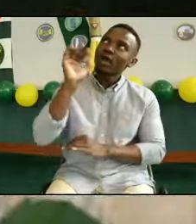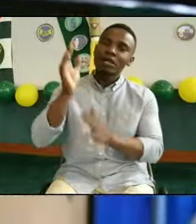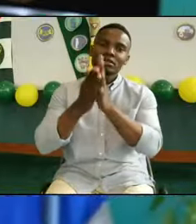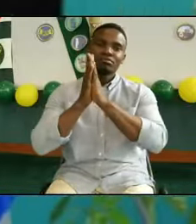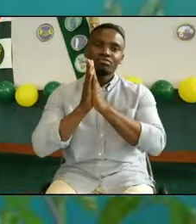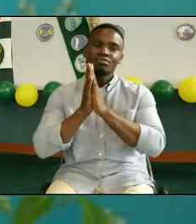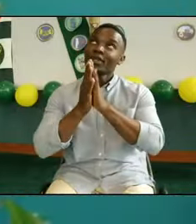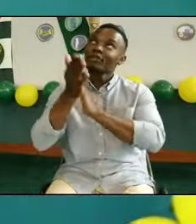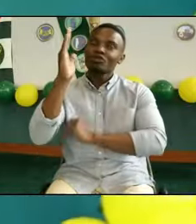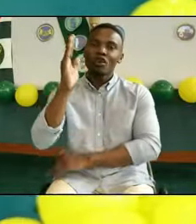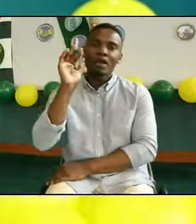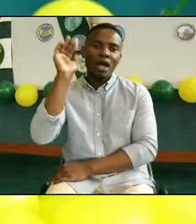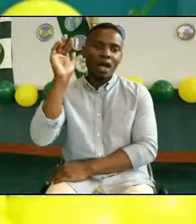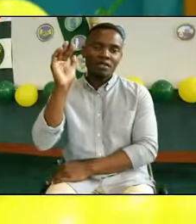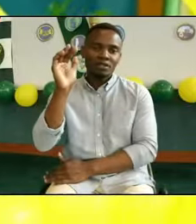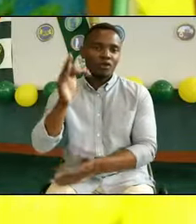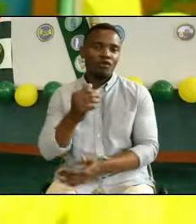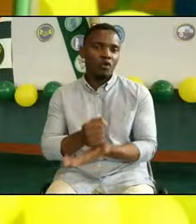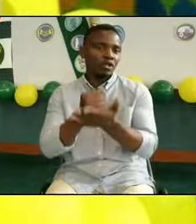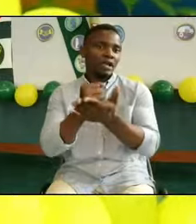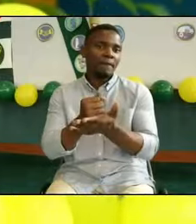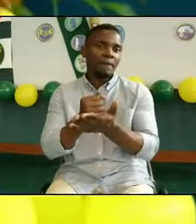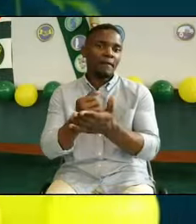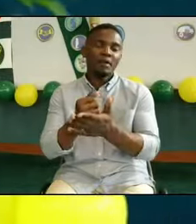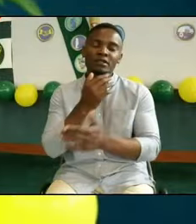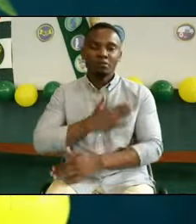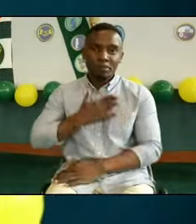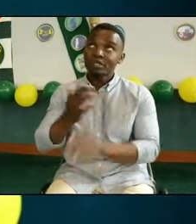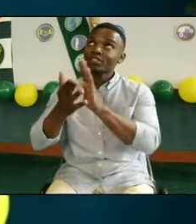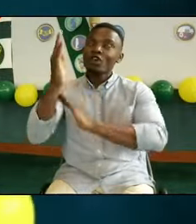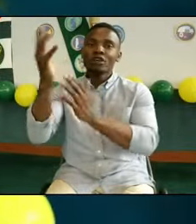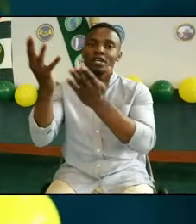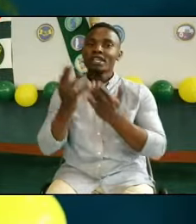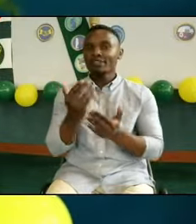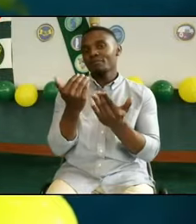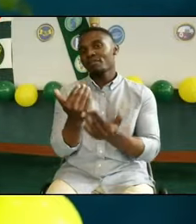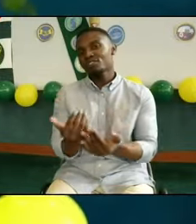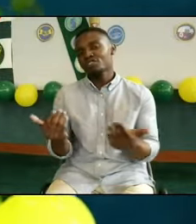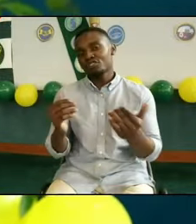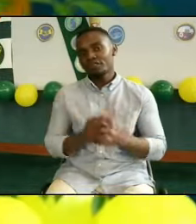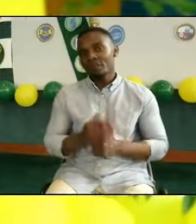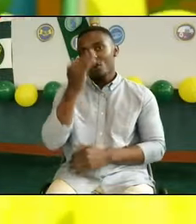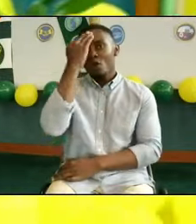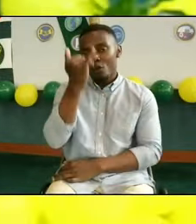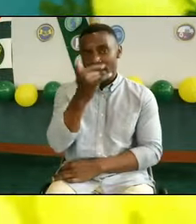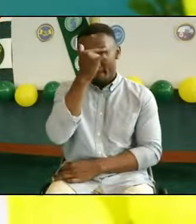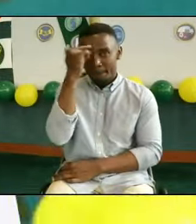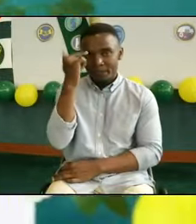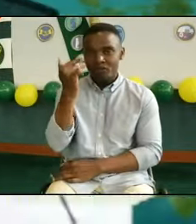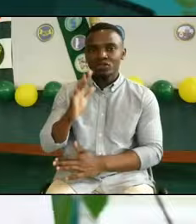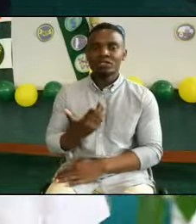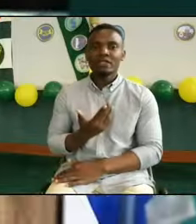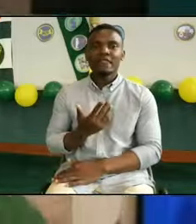prayed to God, and asked God for favor that God grant my family a child. Why? Because all